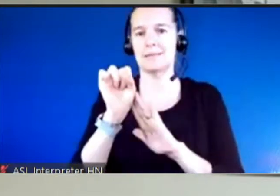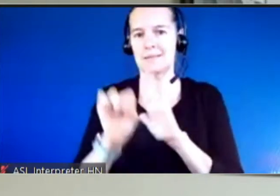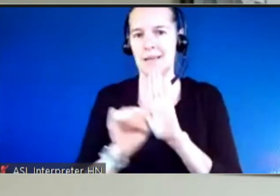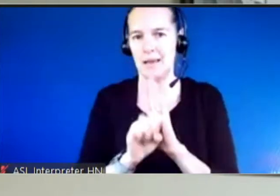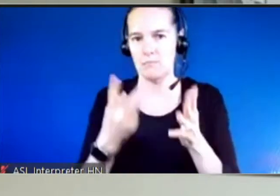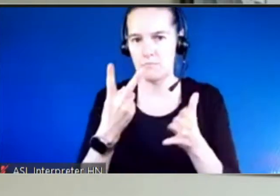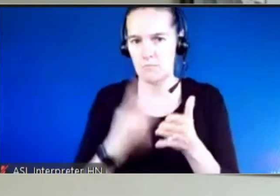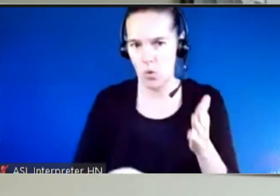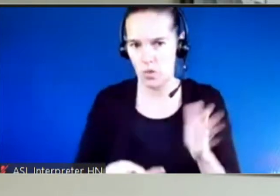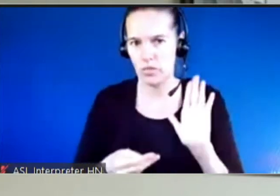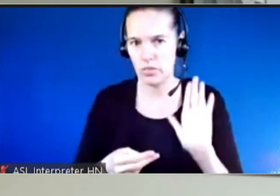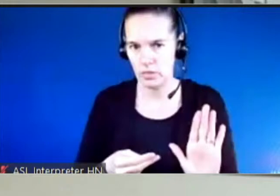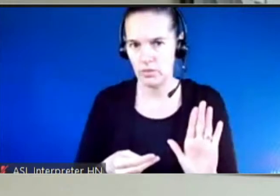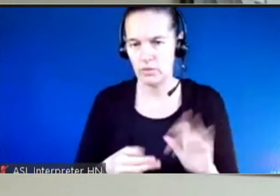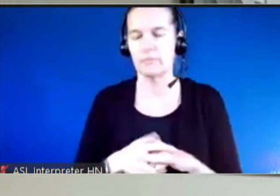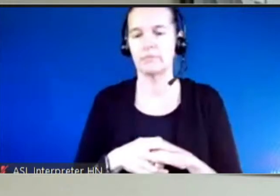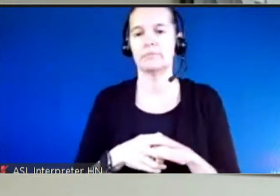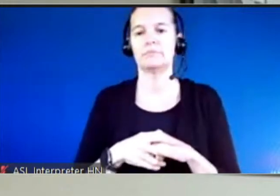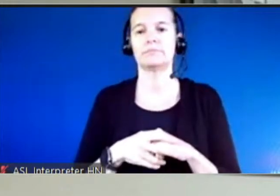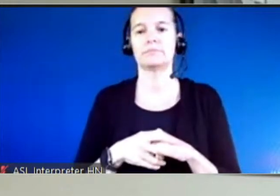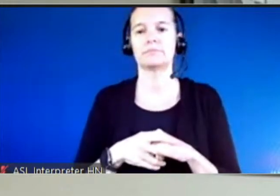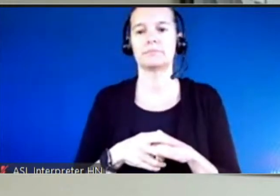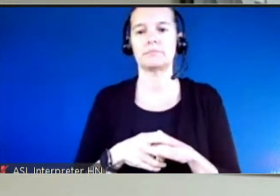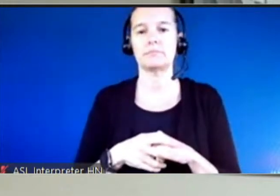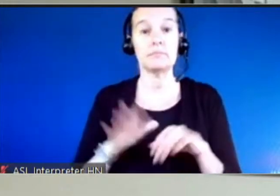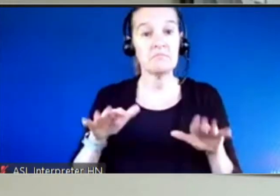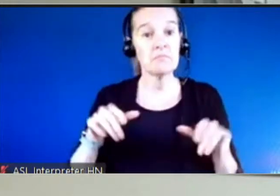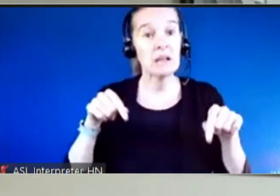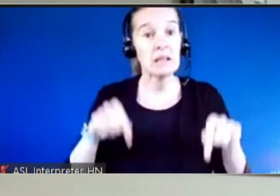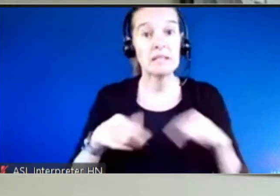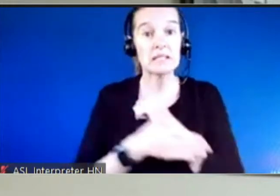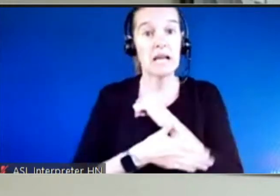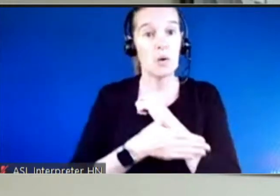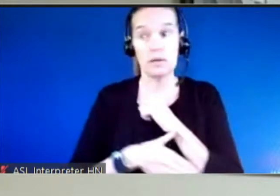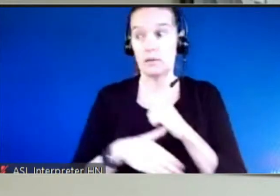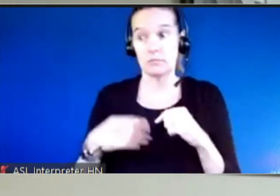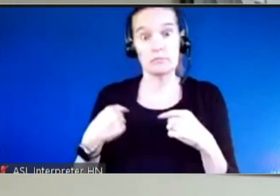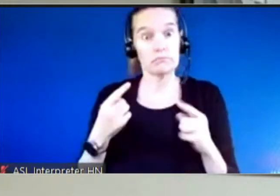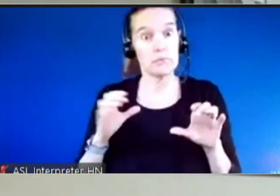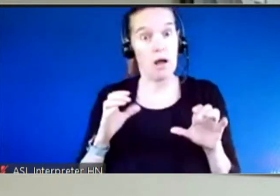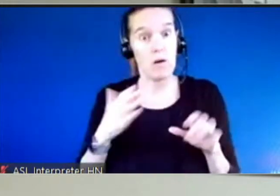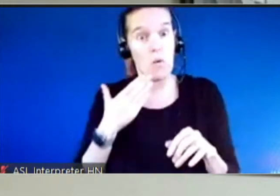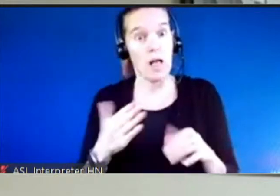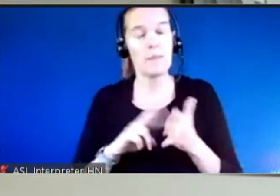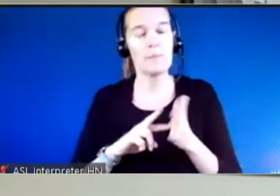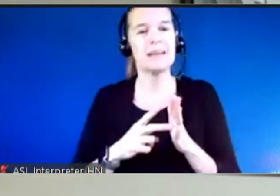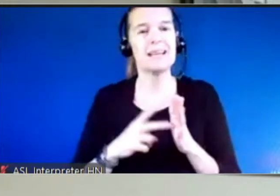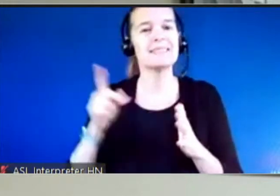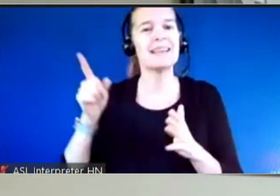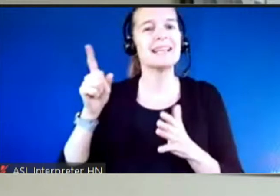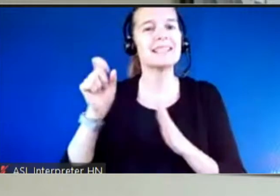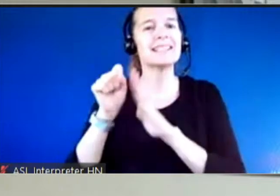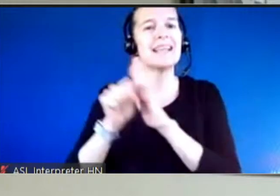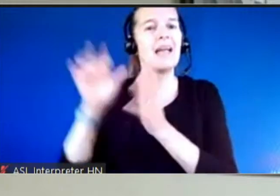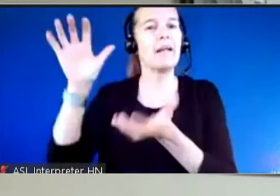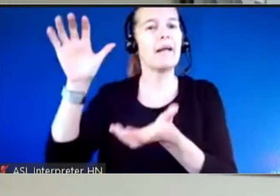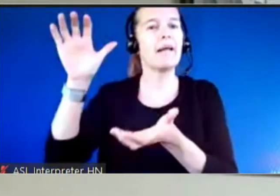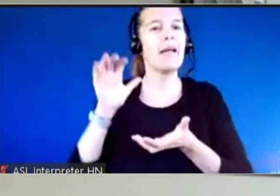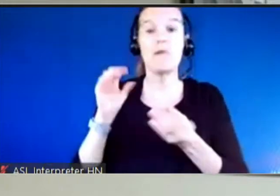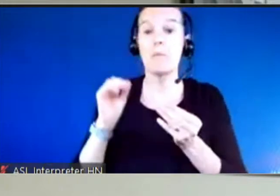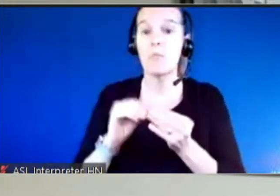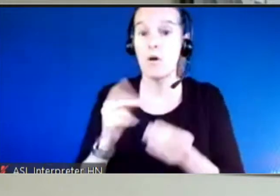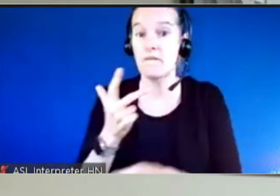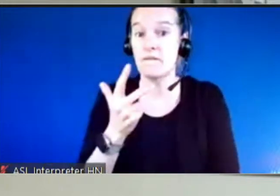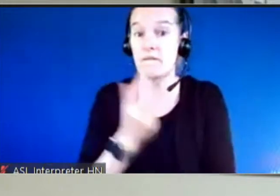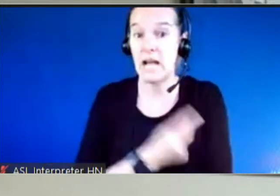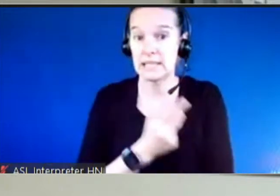So because we have done so well as a county, the state has allocated more to us. And that was seen back in